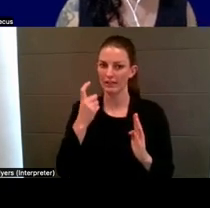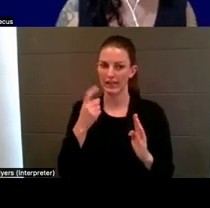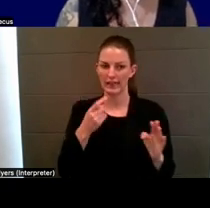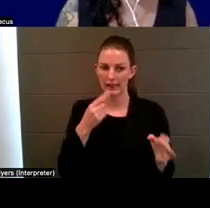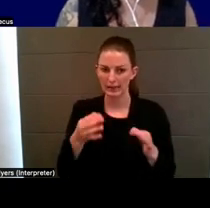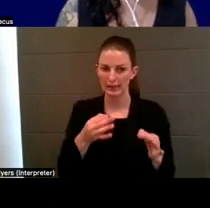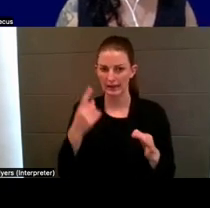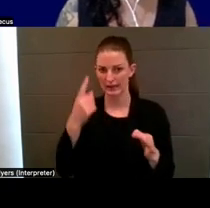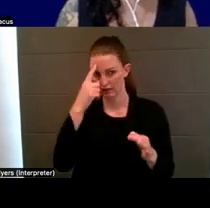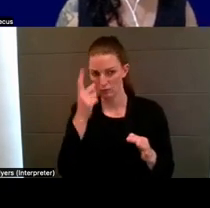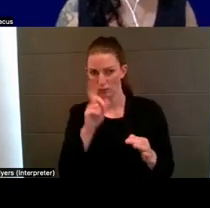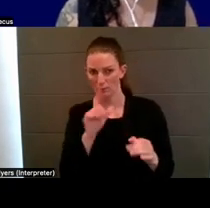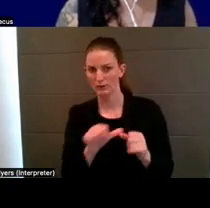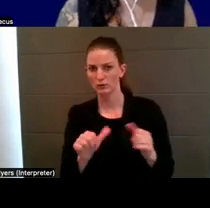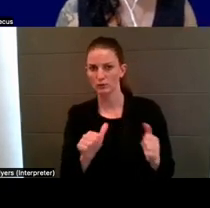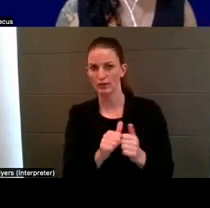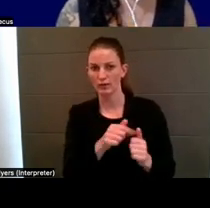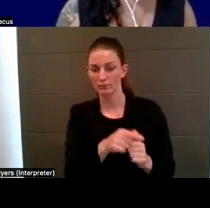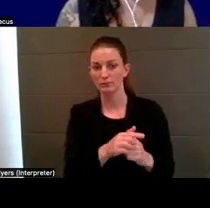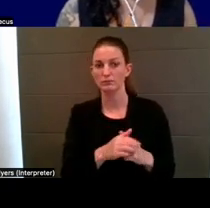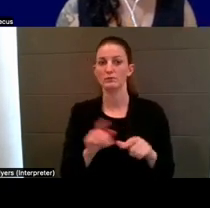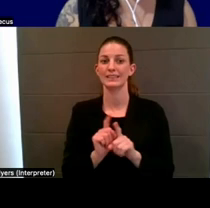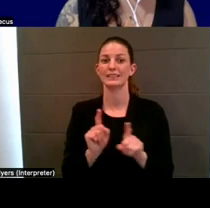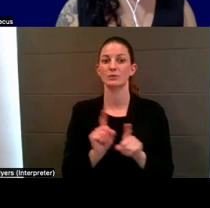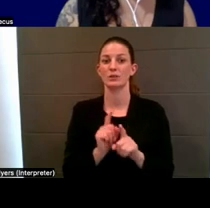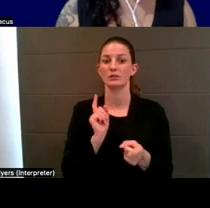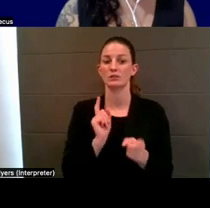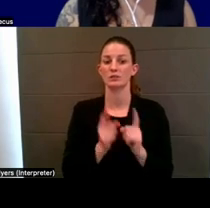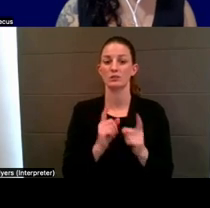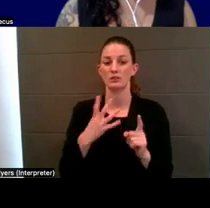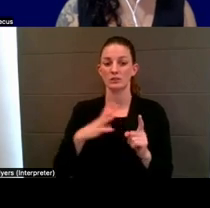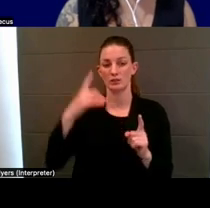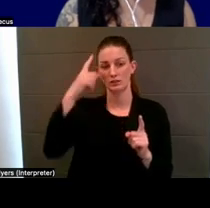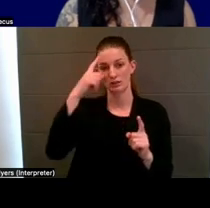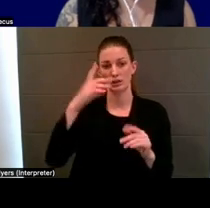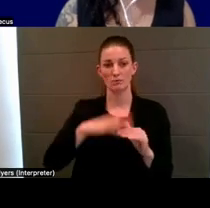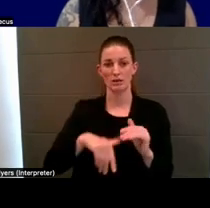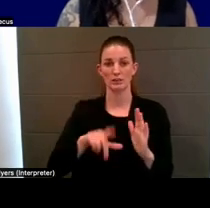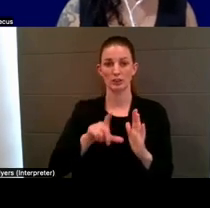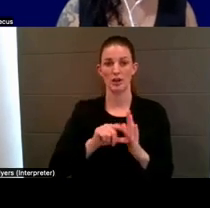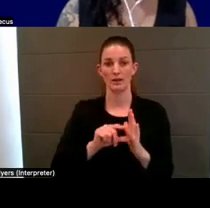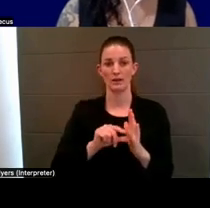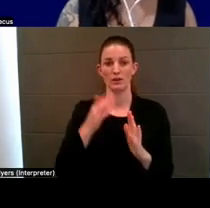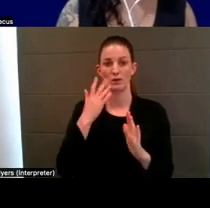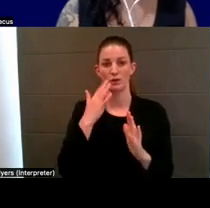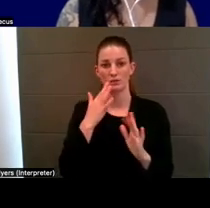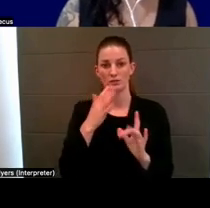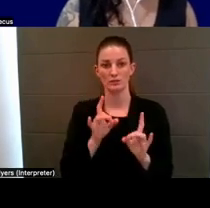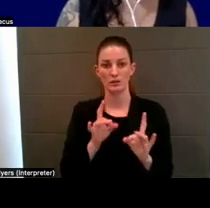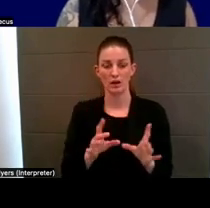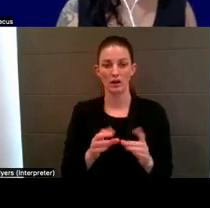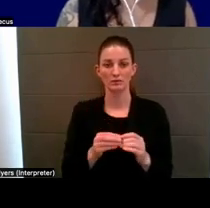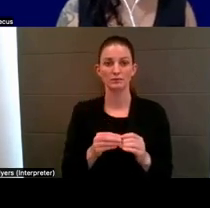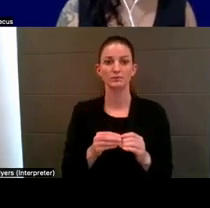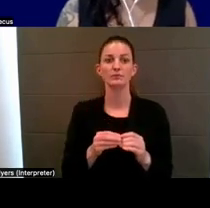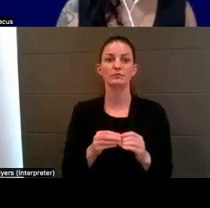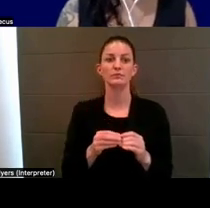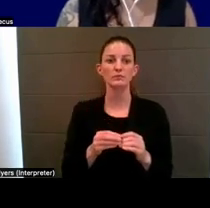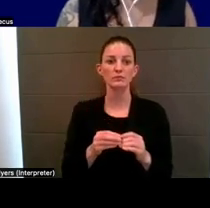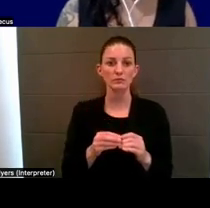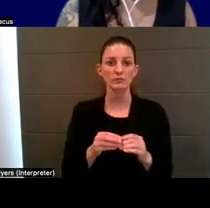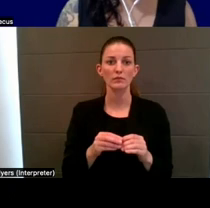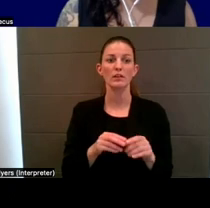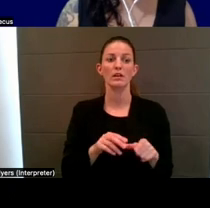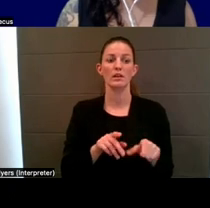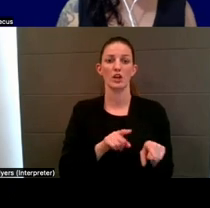And this often can clash when we think about independence versus a new oral skill learning. Learning to eat independently